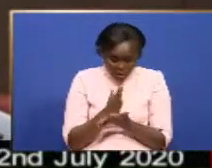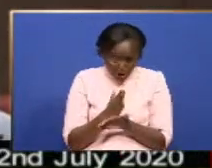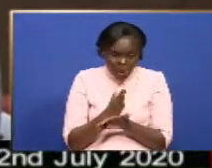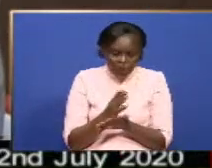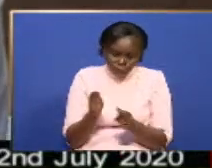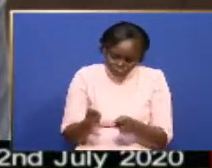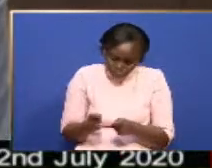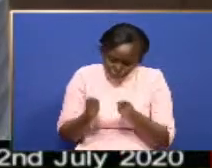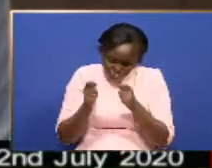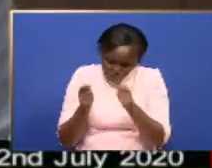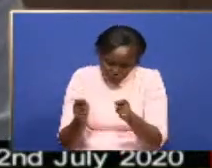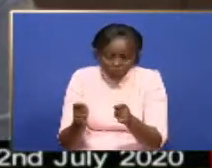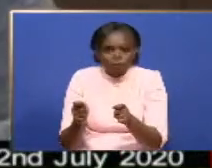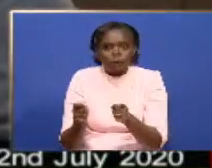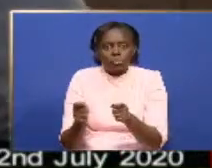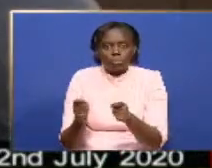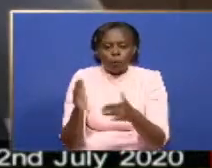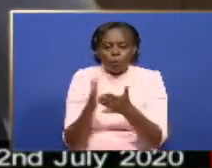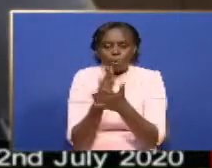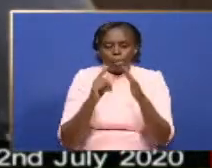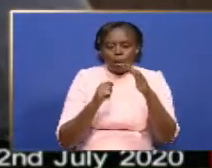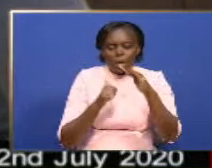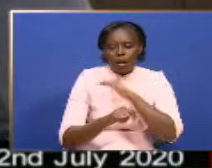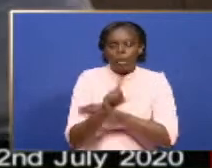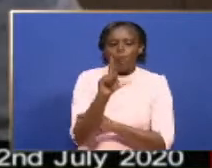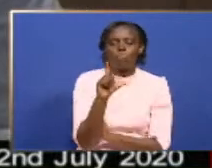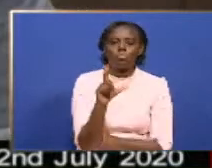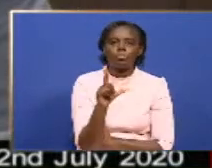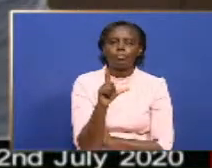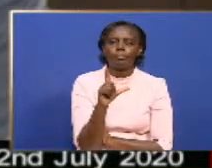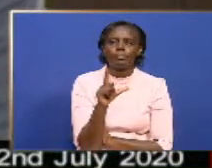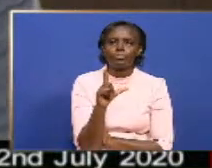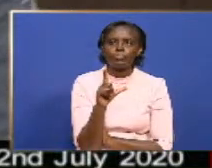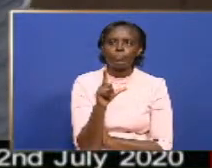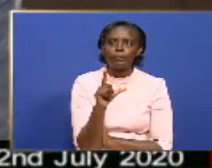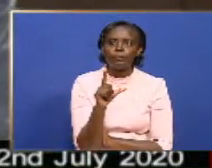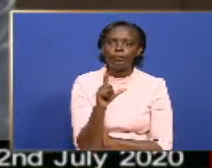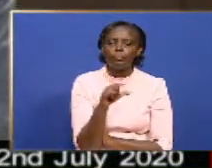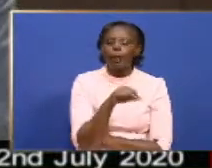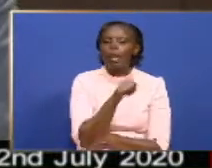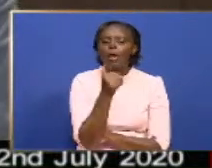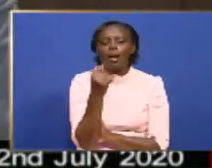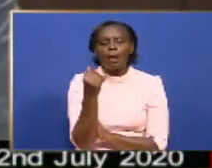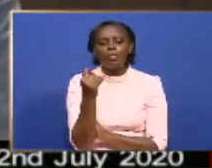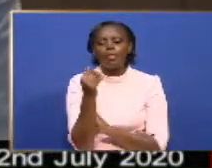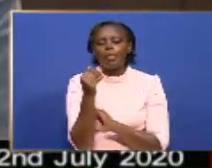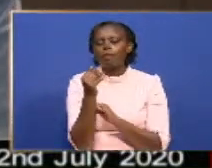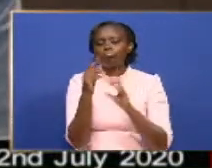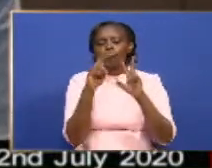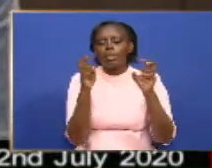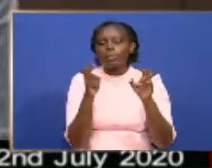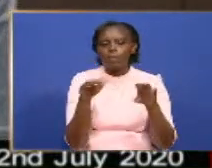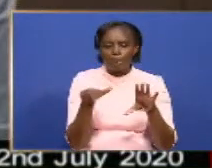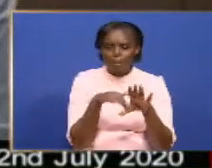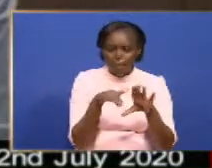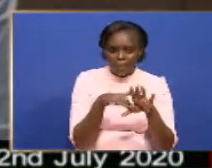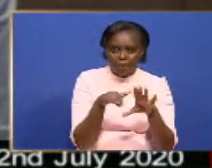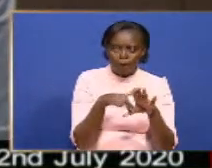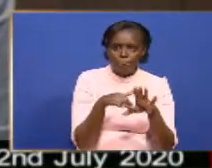guaranteed within the law. Madam Speaker, the other aspects members have